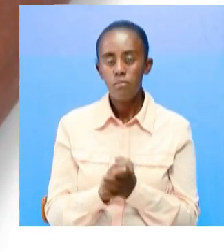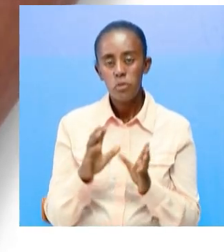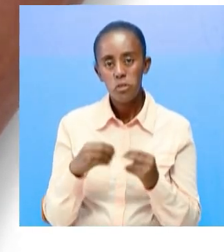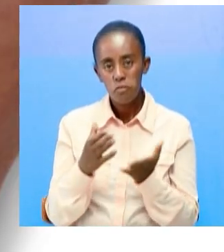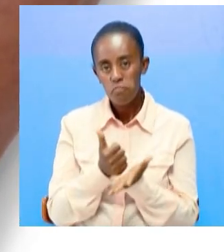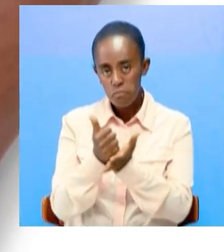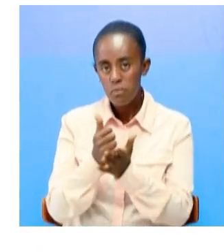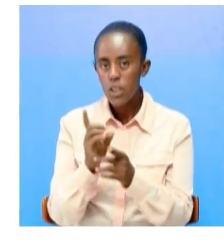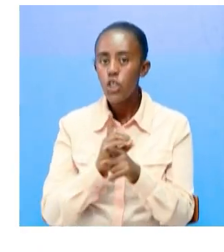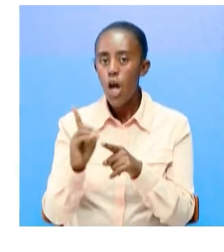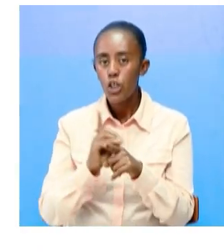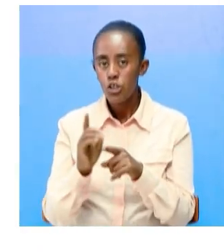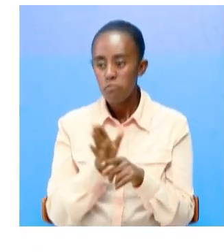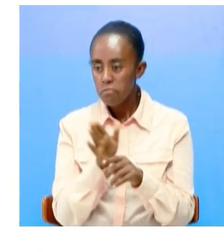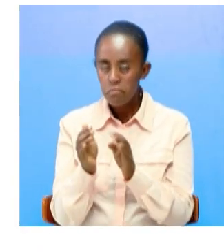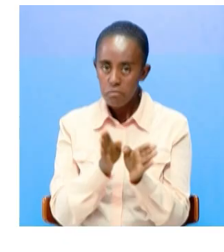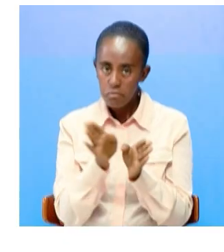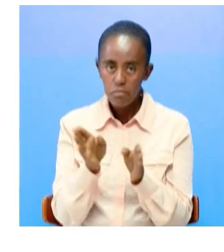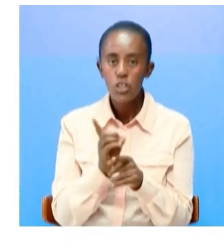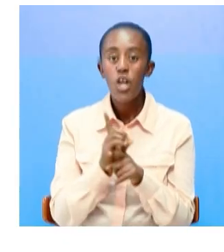giving direction.